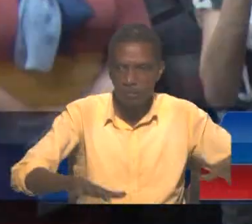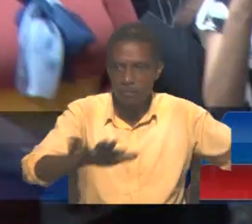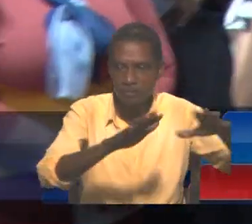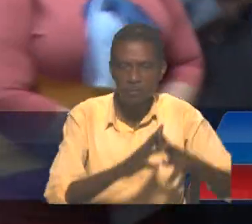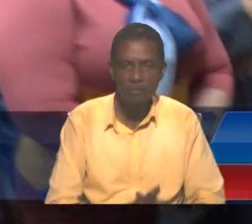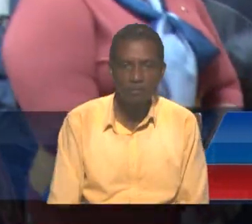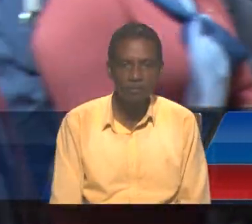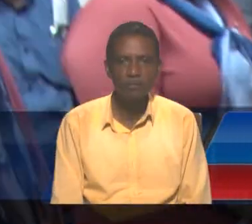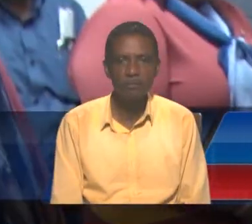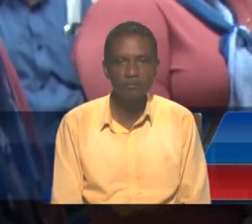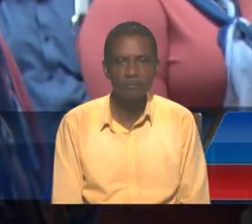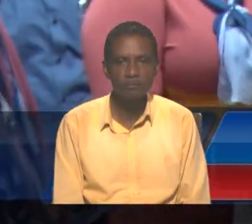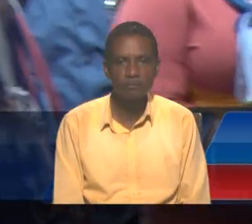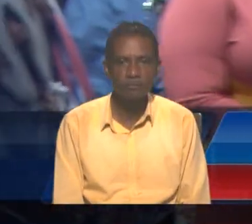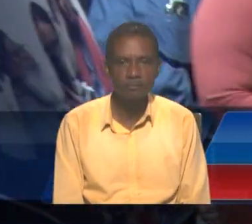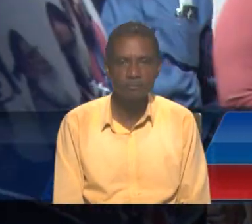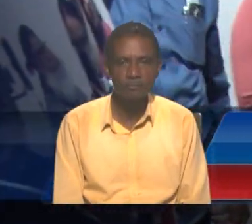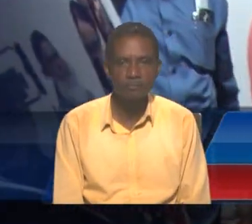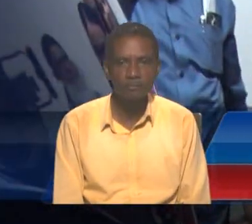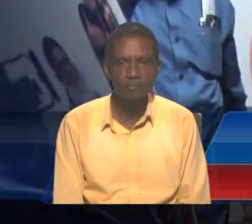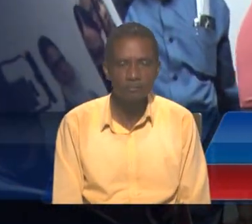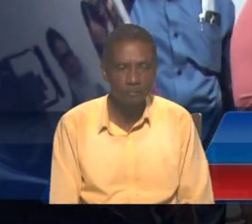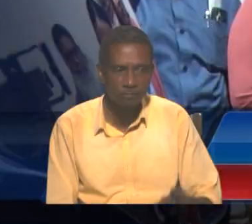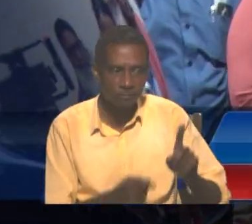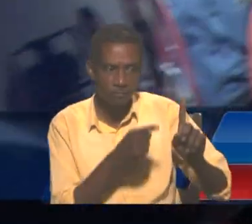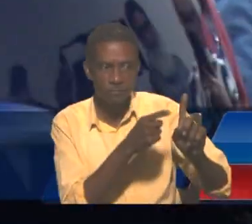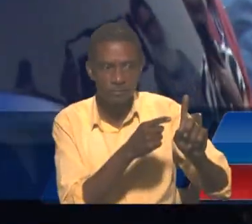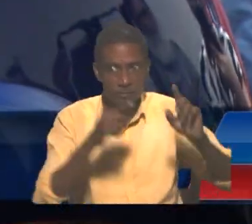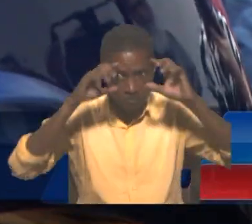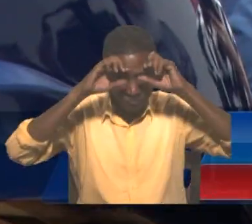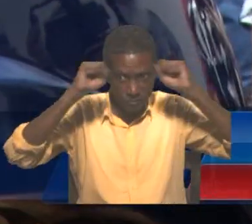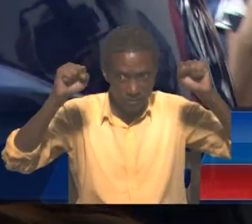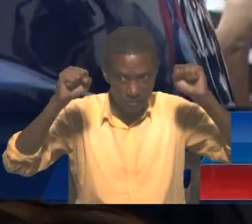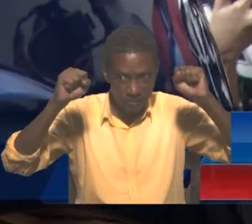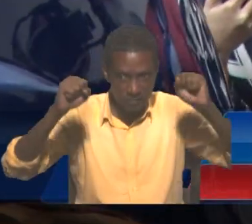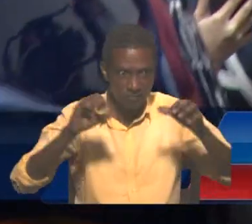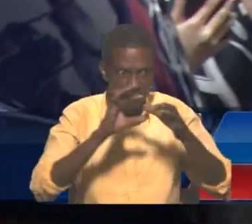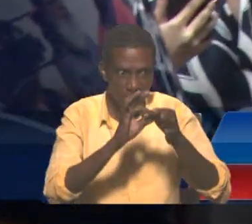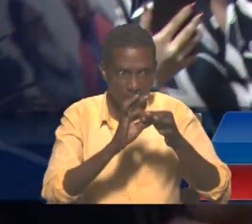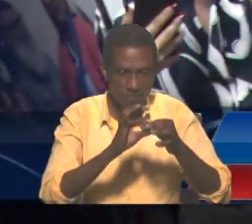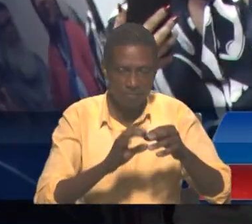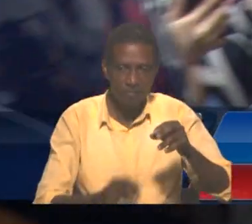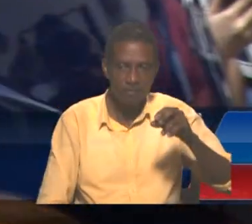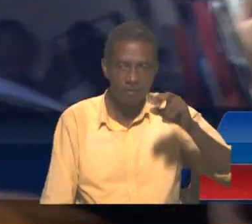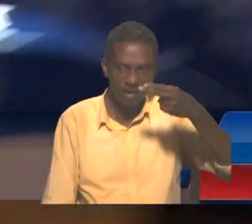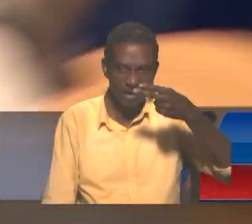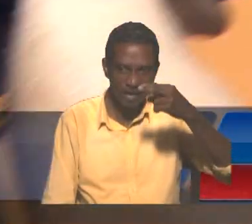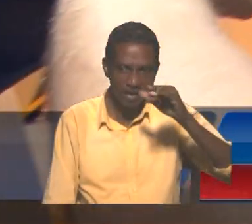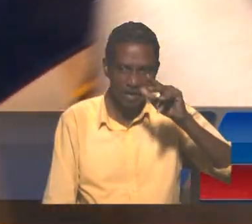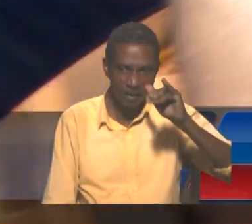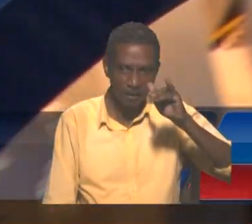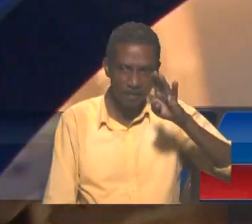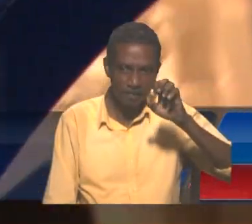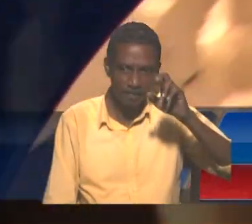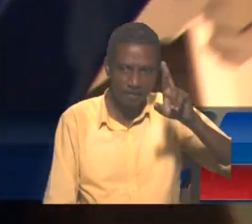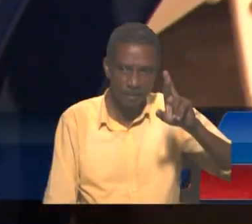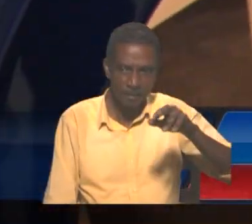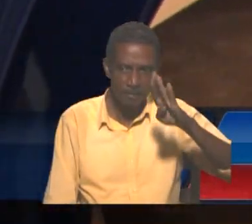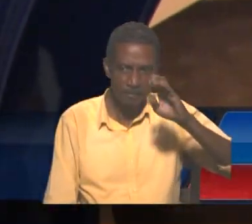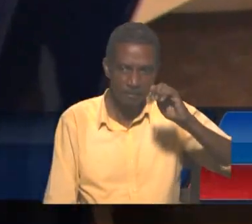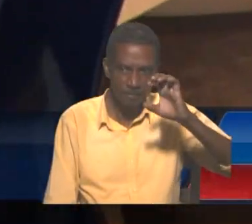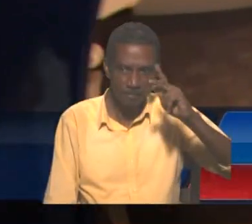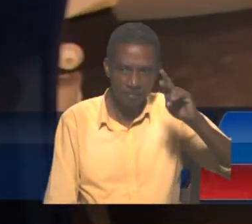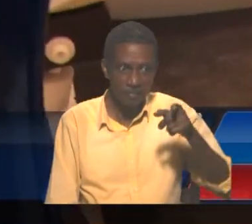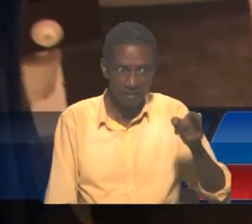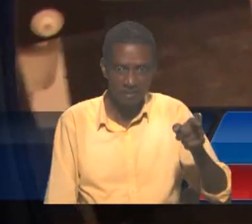lead consultant of the International Hyperbaric Medical Facility, Dr. Tyler Sexton, described the new medical